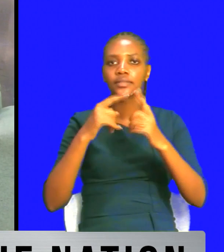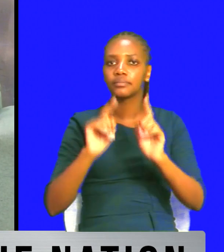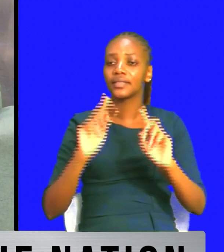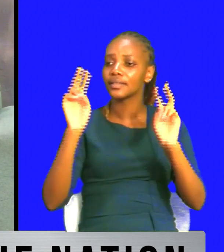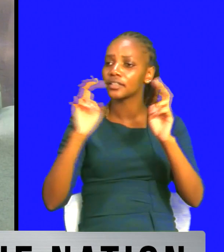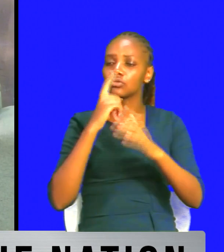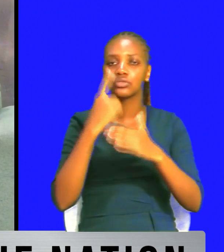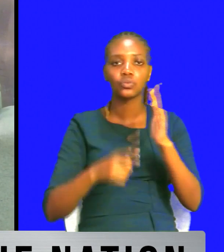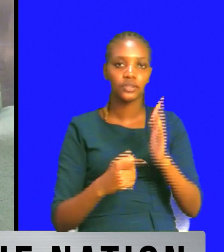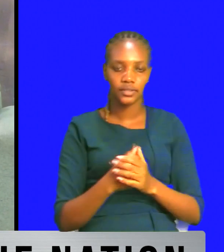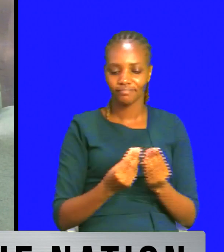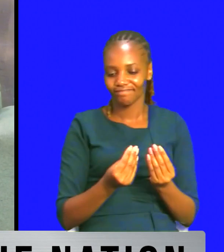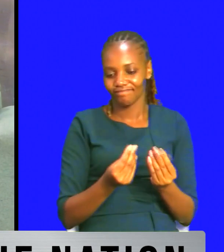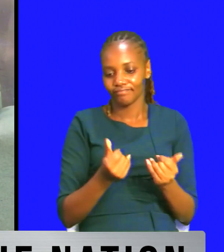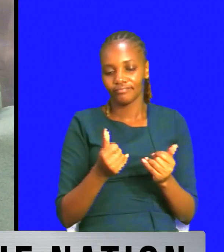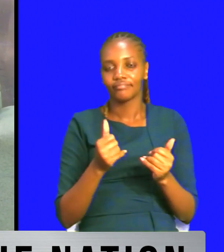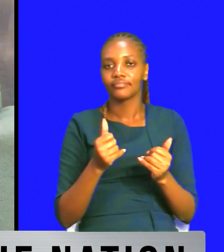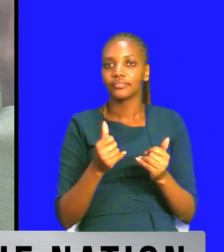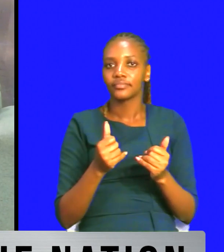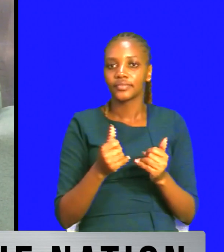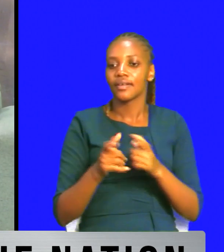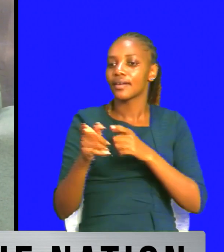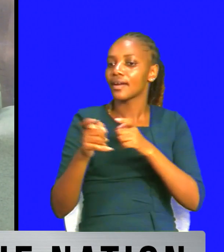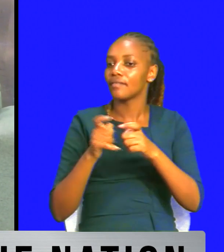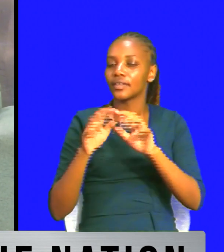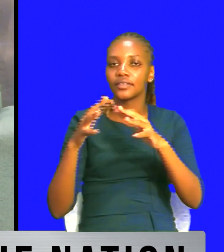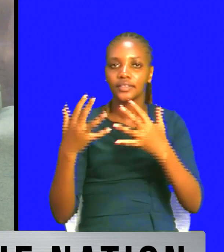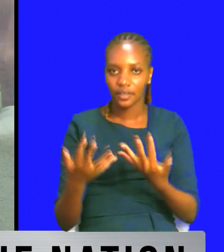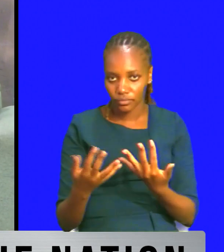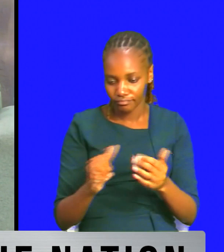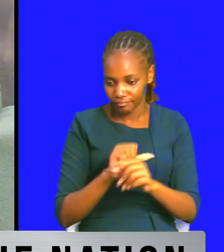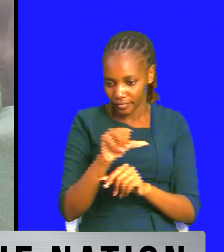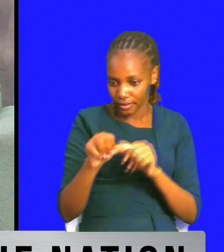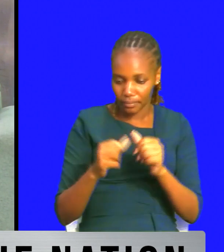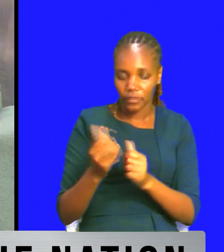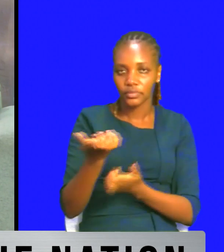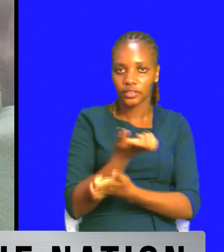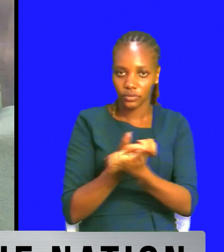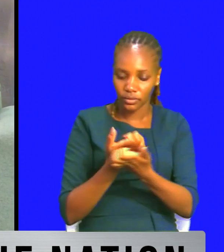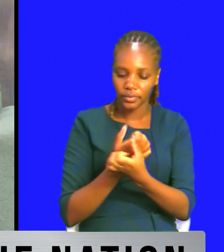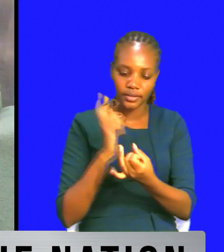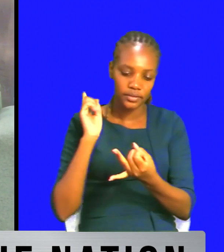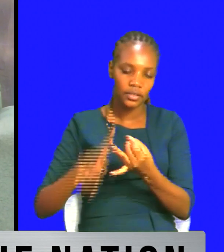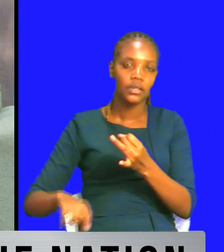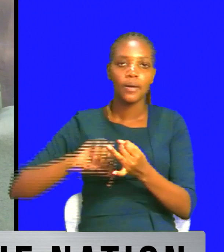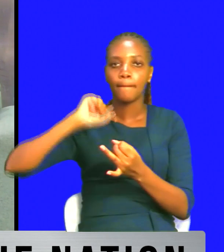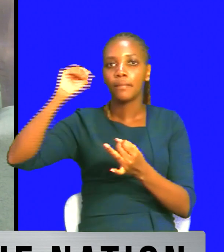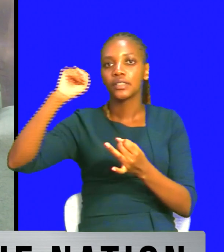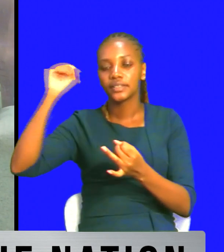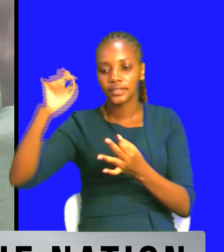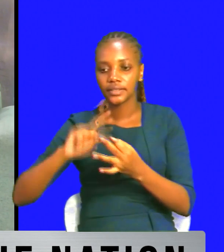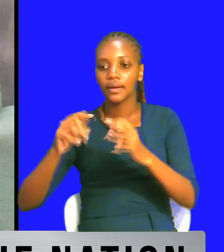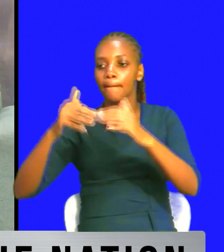question of how do you handle governance. Governance is about the economics, is about the politics, is about the micro